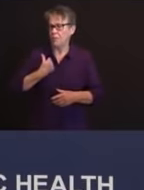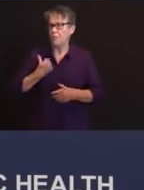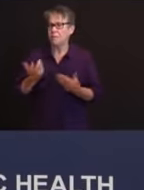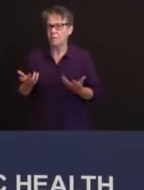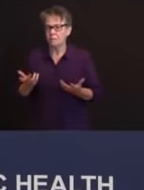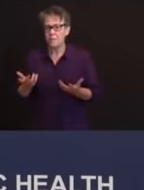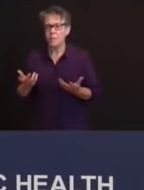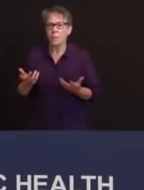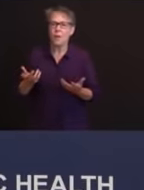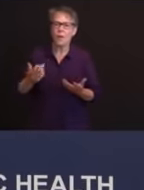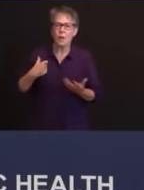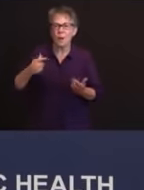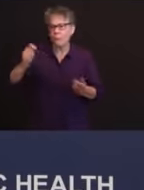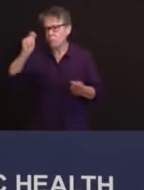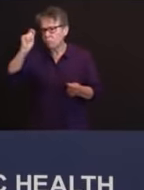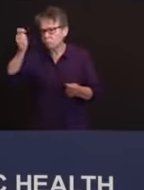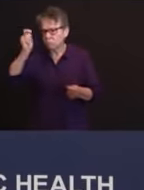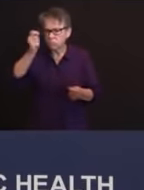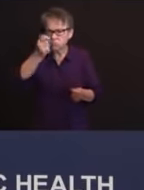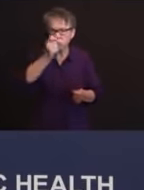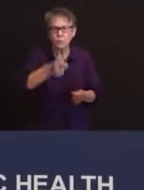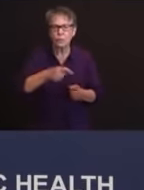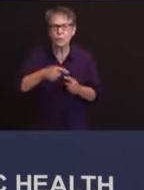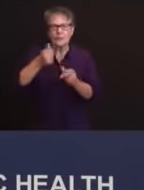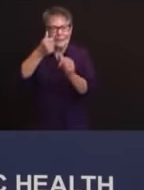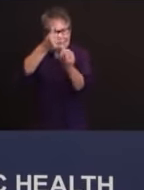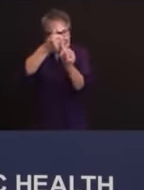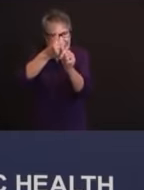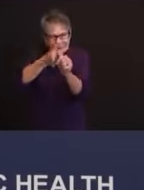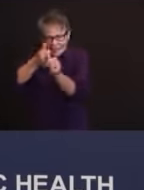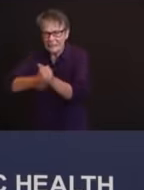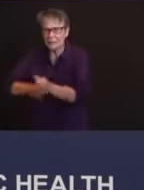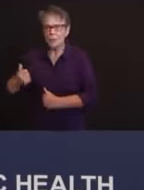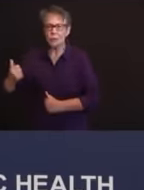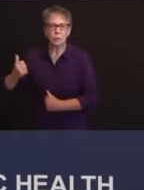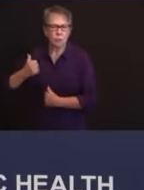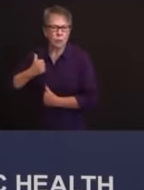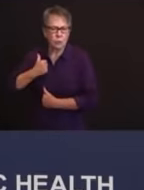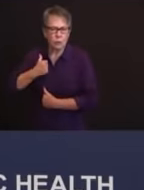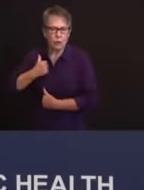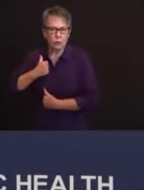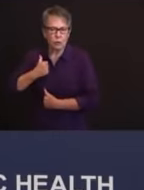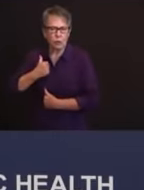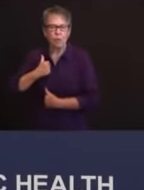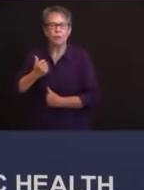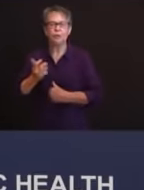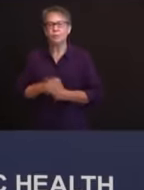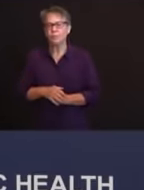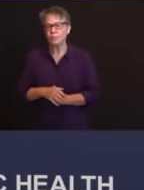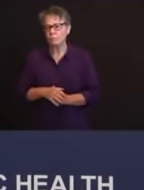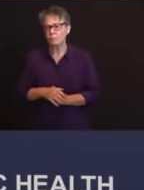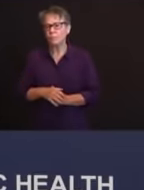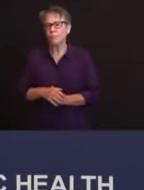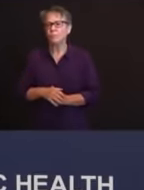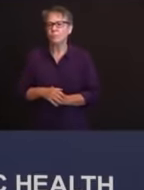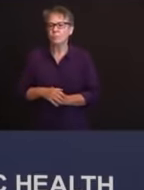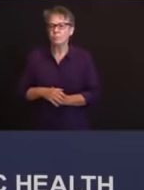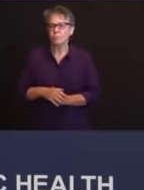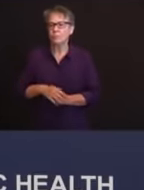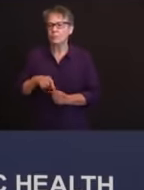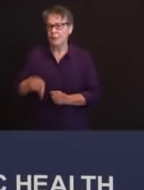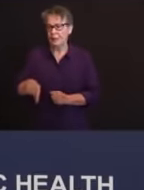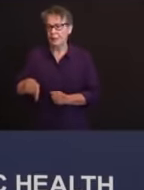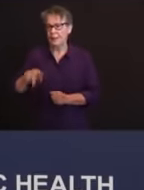our hat off to them. But we'll be with you electronically in the next couple of days and Thursday at 1 o'clock unless you hear